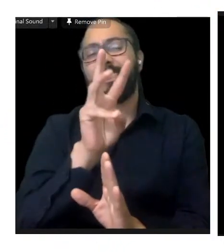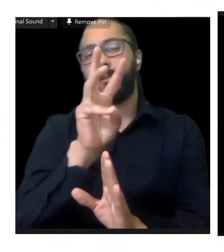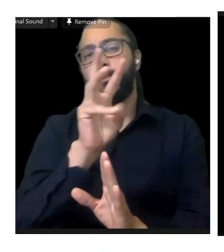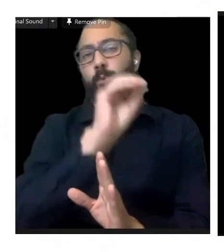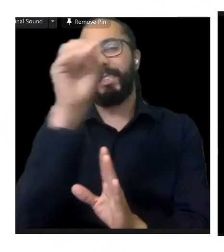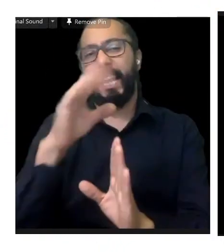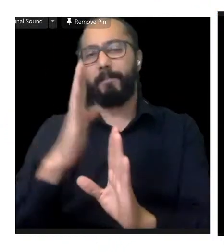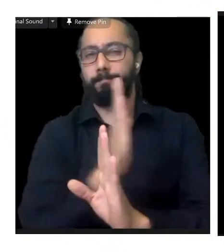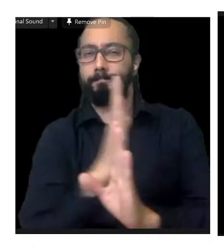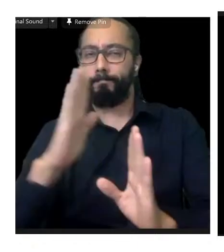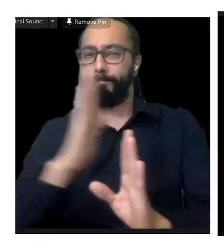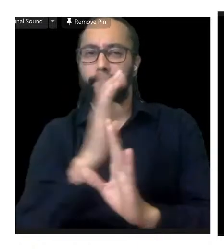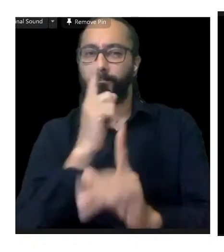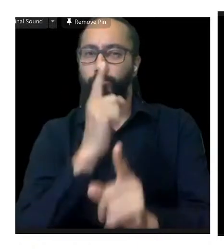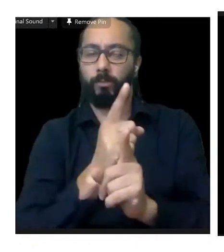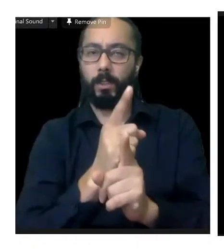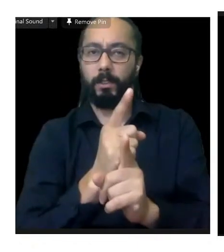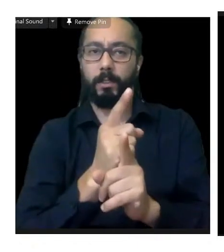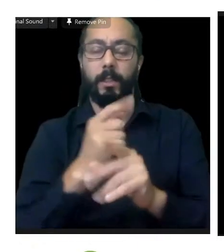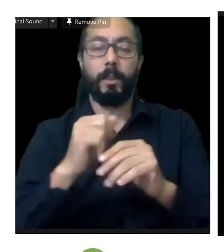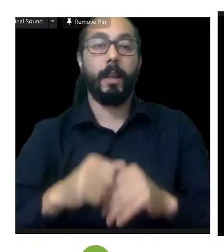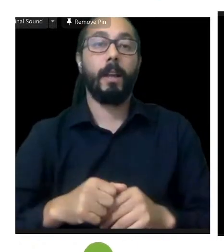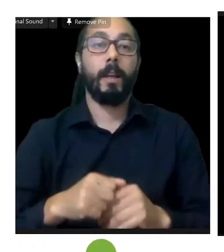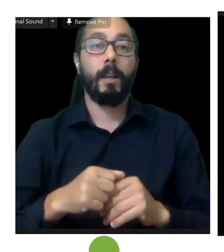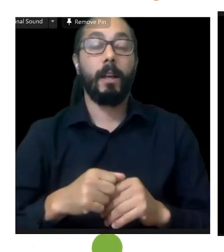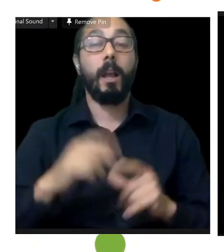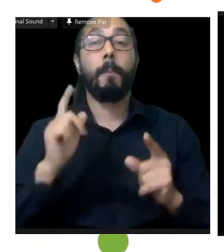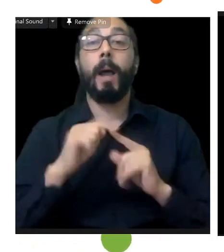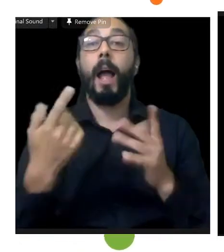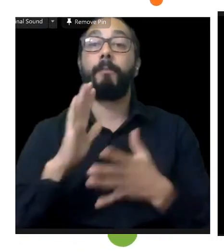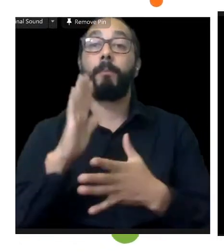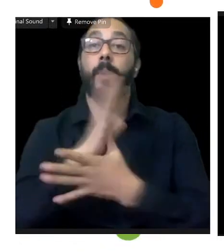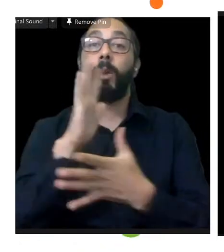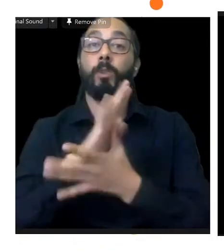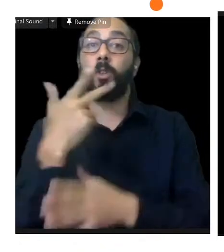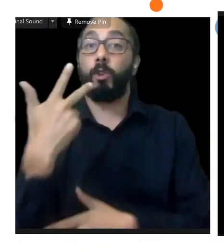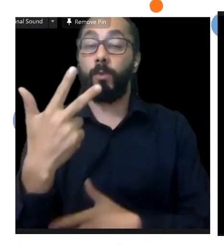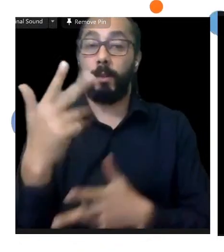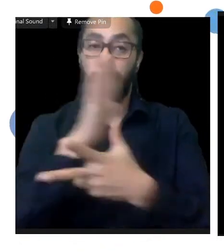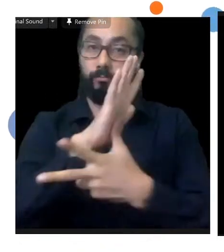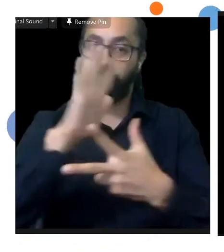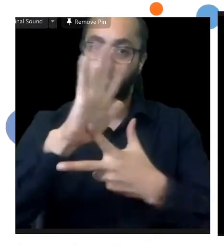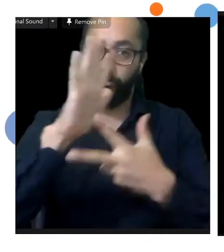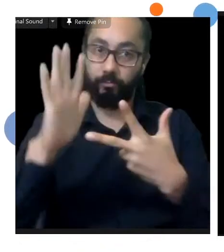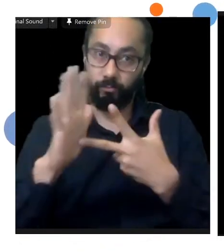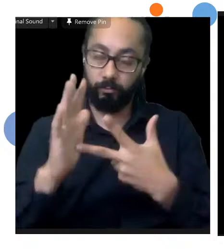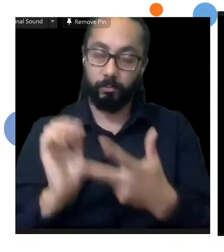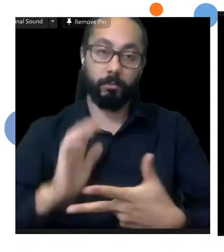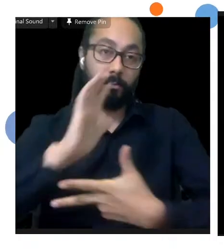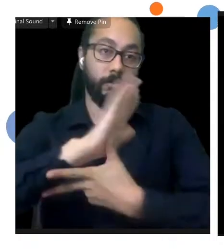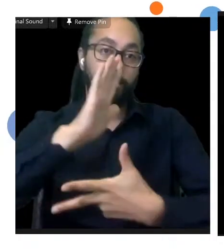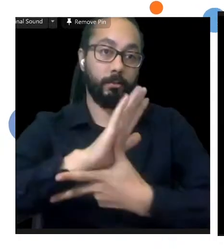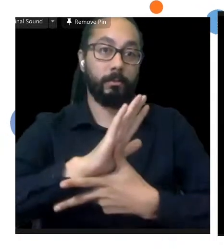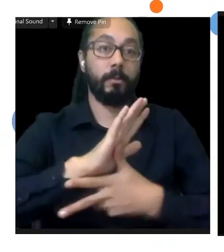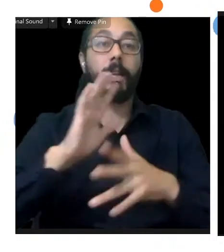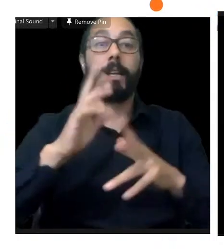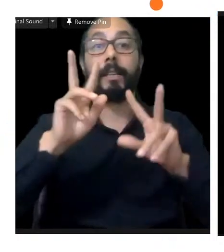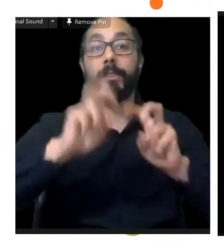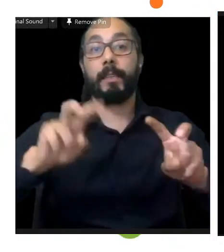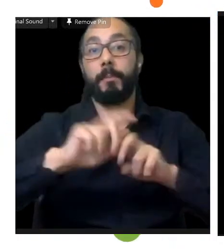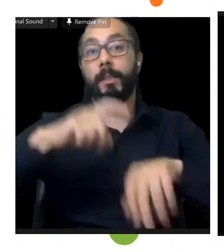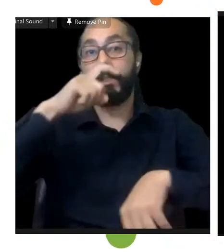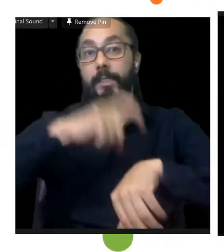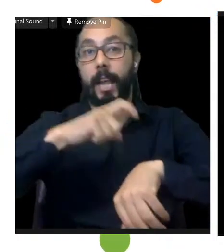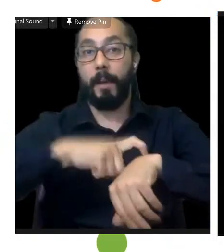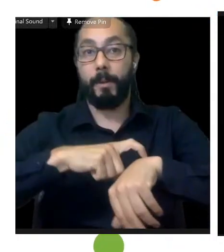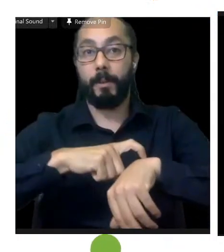study, we had three primary priorities. First of all, examining the timing of the return of patrons